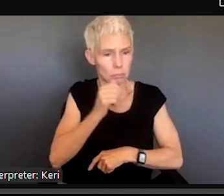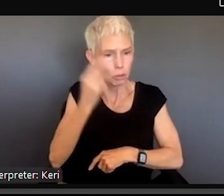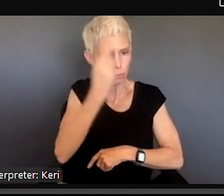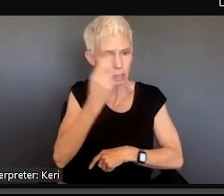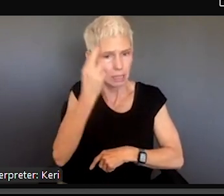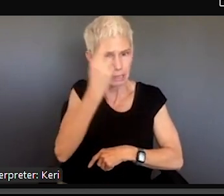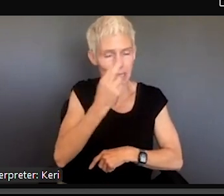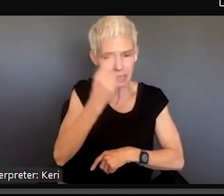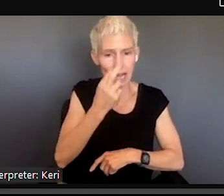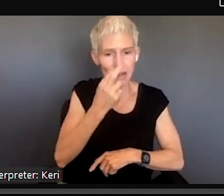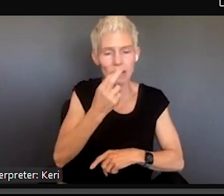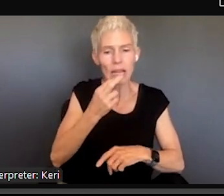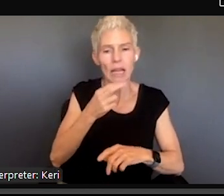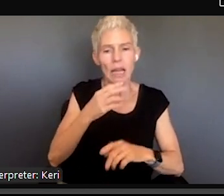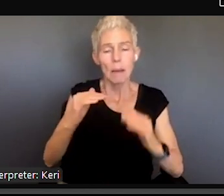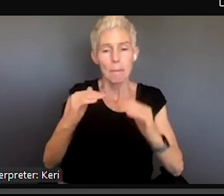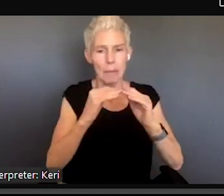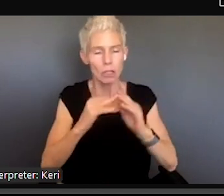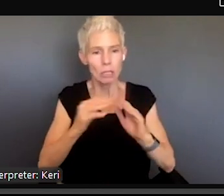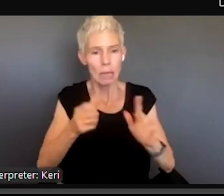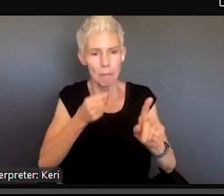peers on my own family,